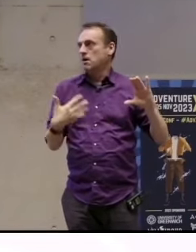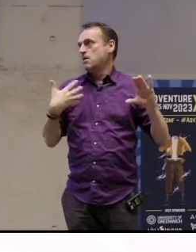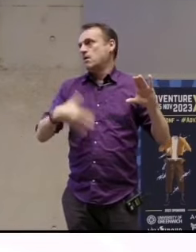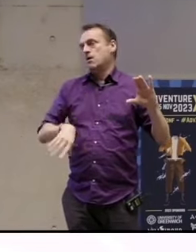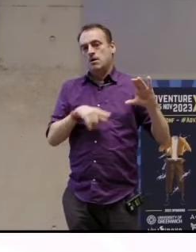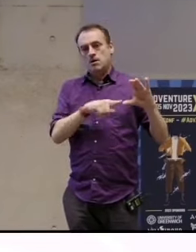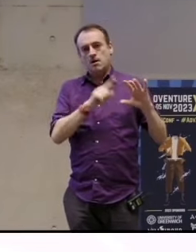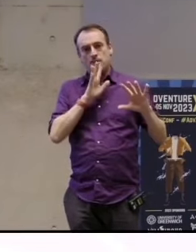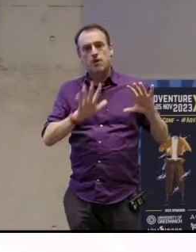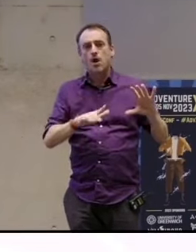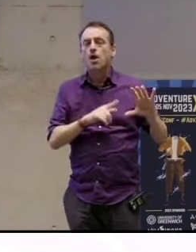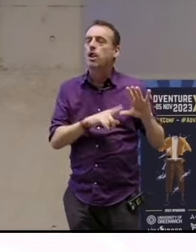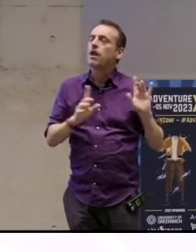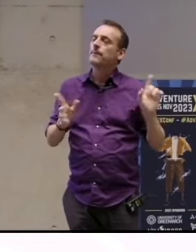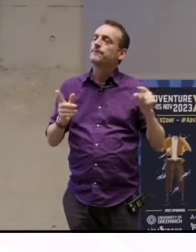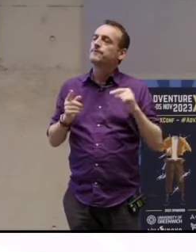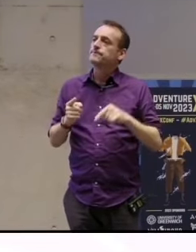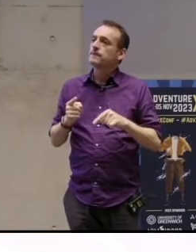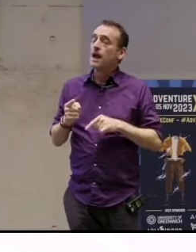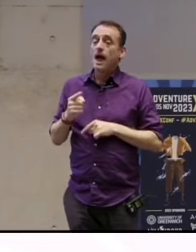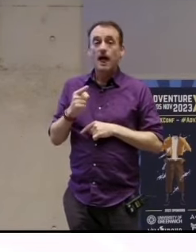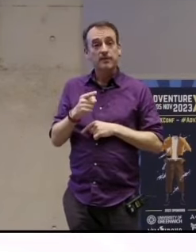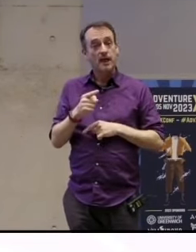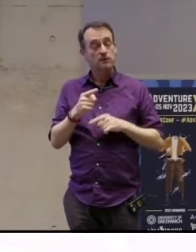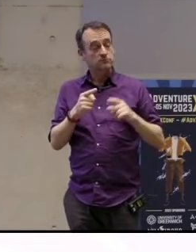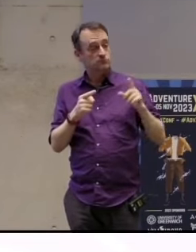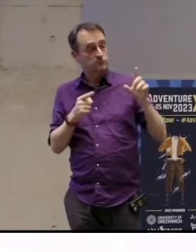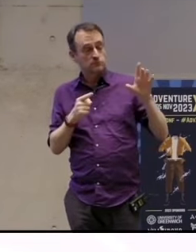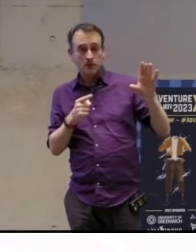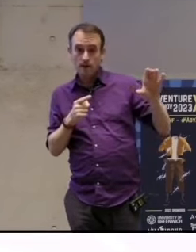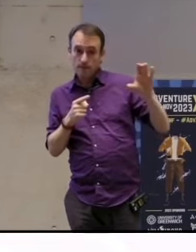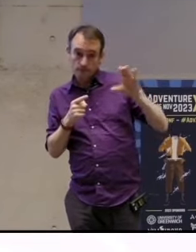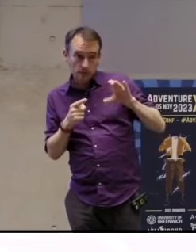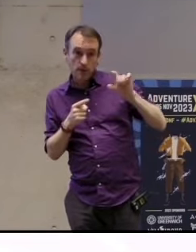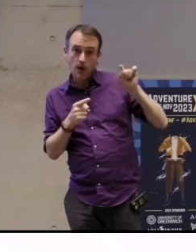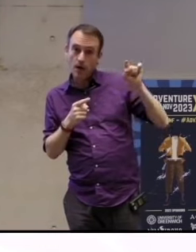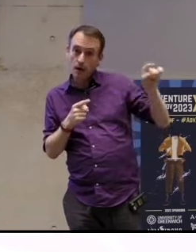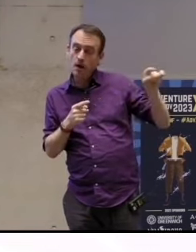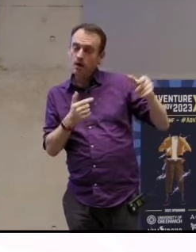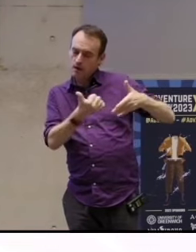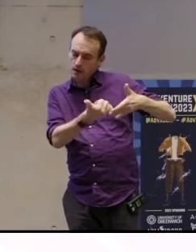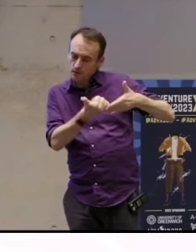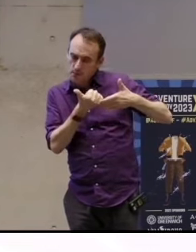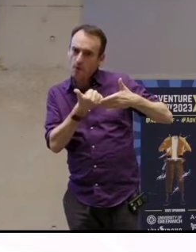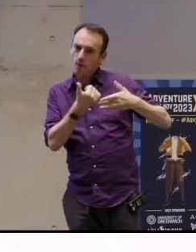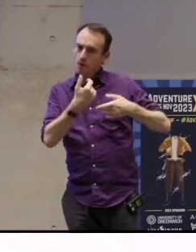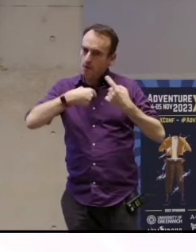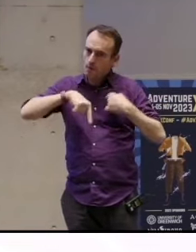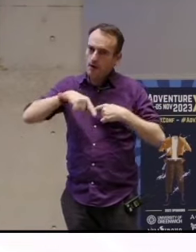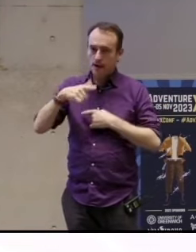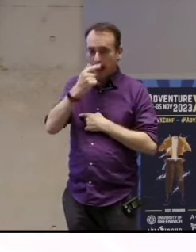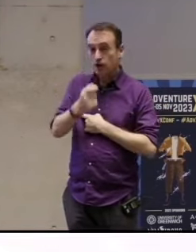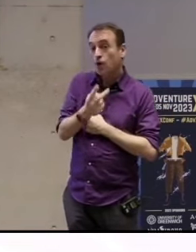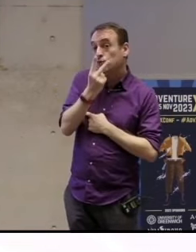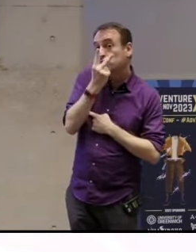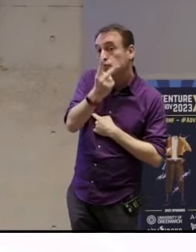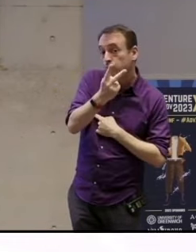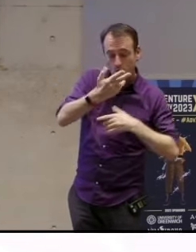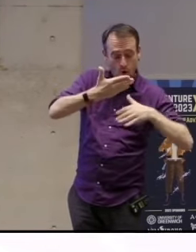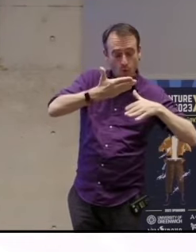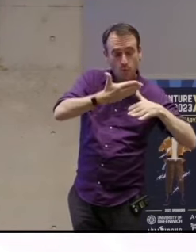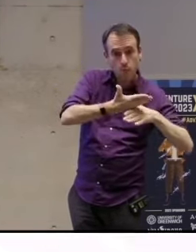And Oka was one of our funders, and their support allowed us to conduct two workshops